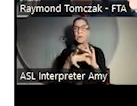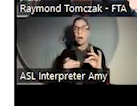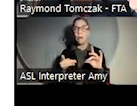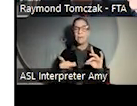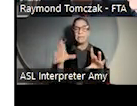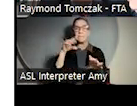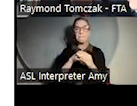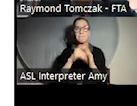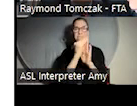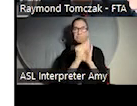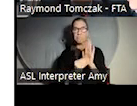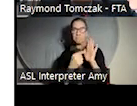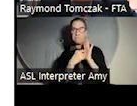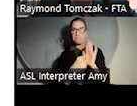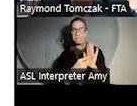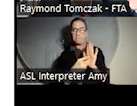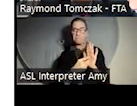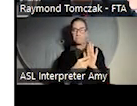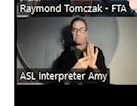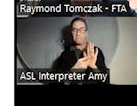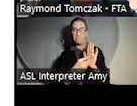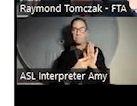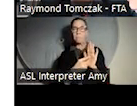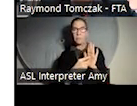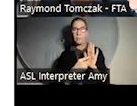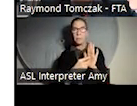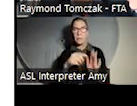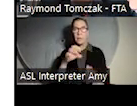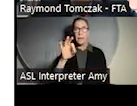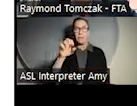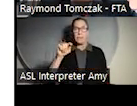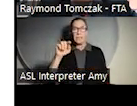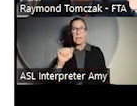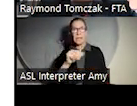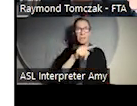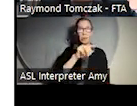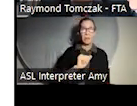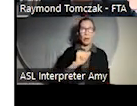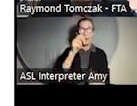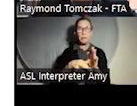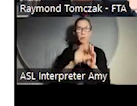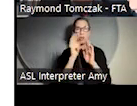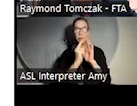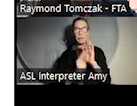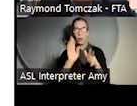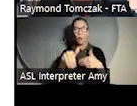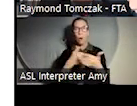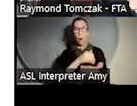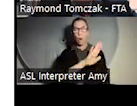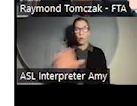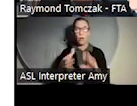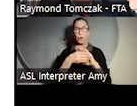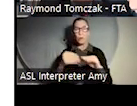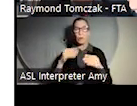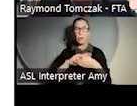record, mandated as part of the federal process. The FTA and the Port Authority will review all comments received, prepare a